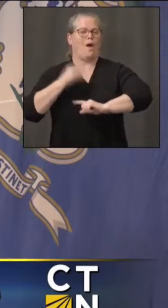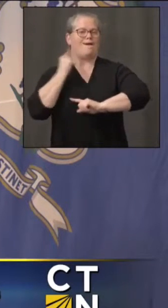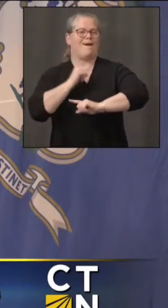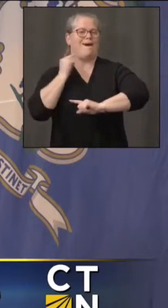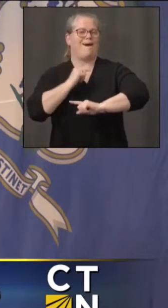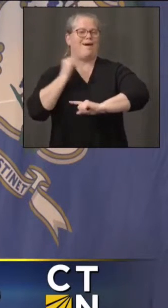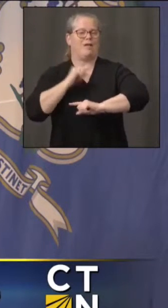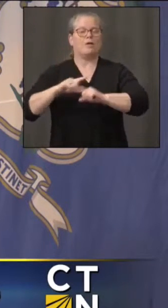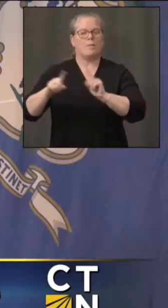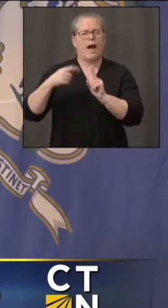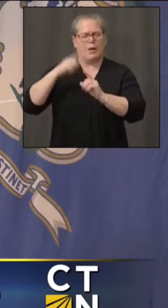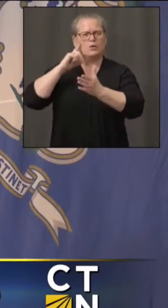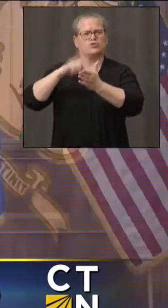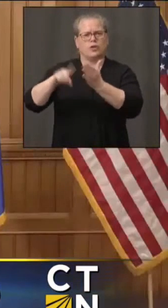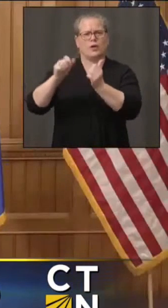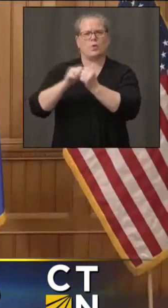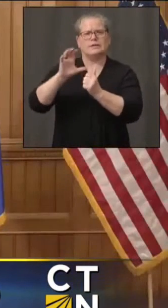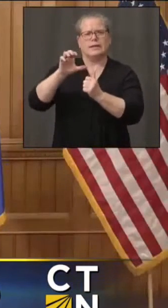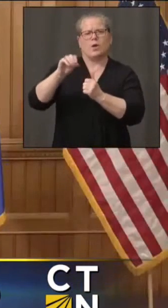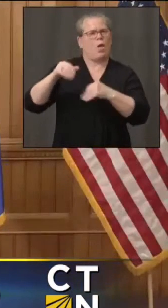Okay, thank you.